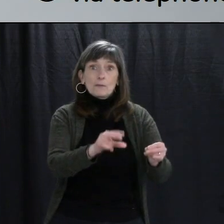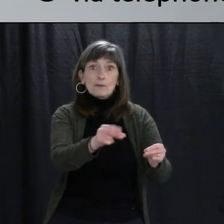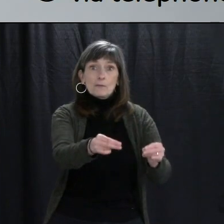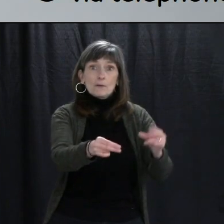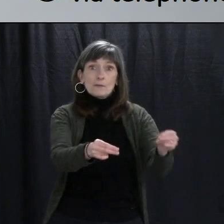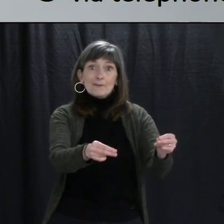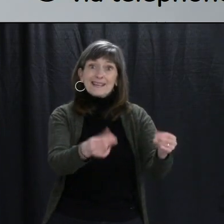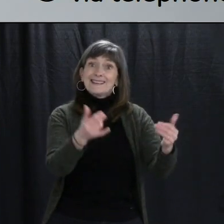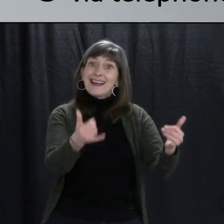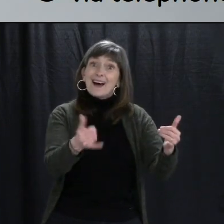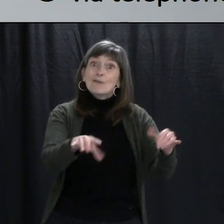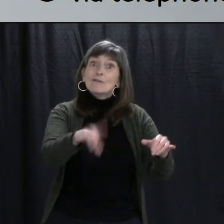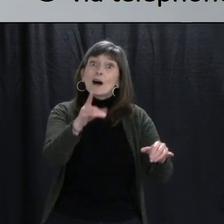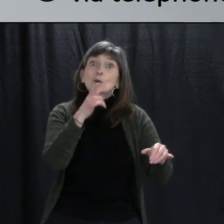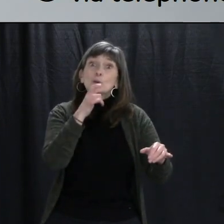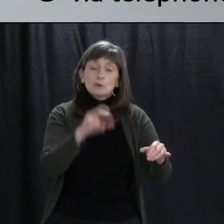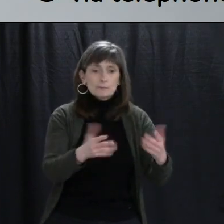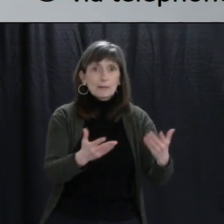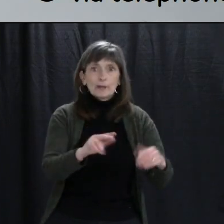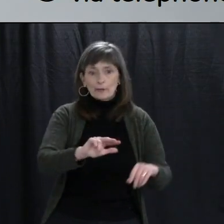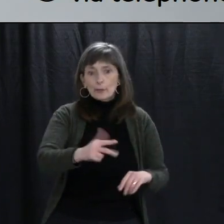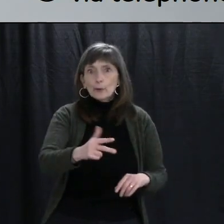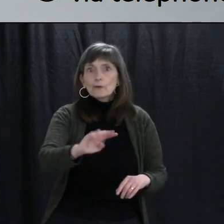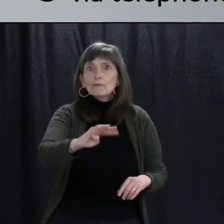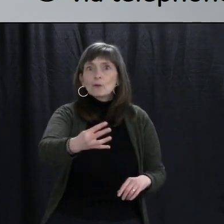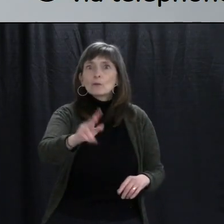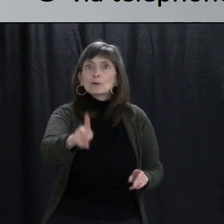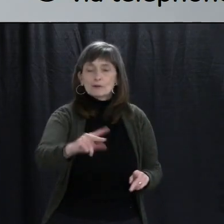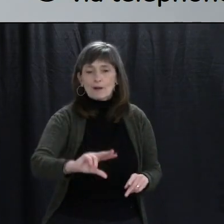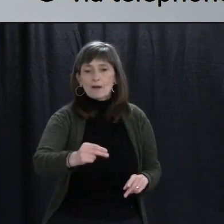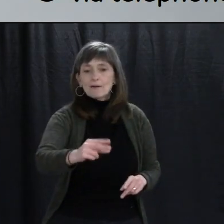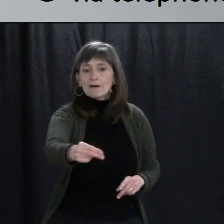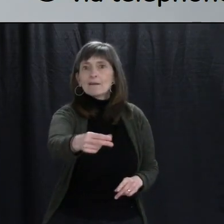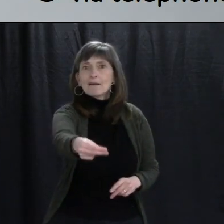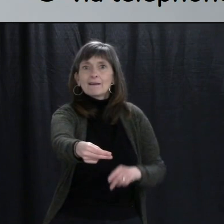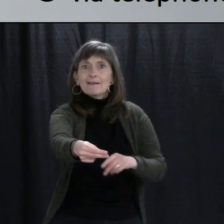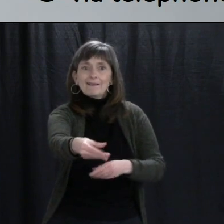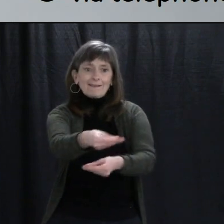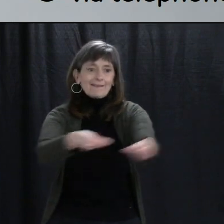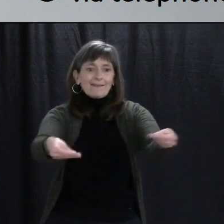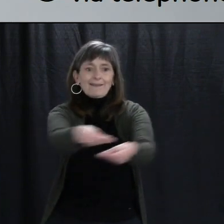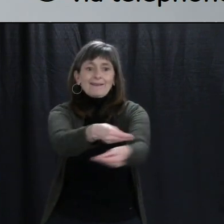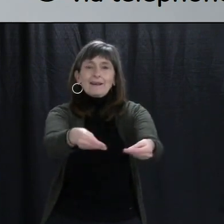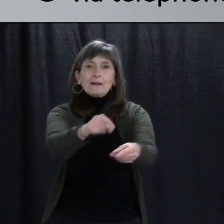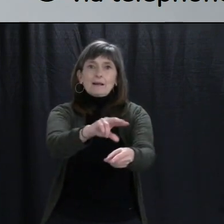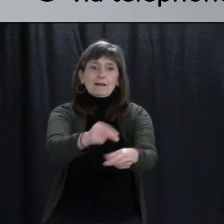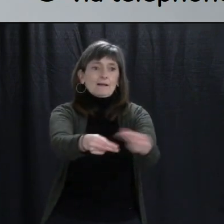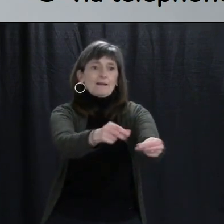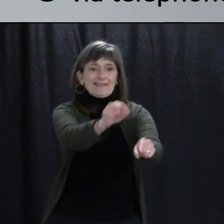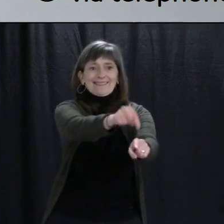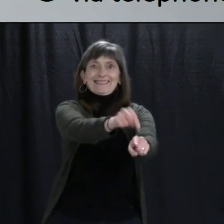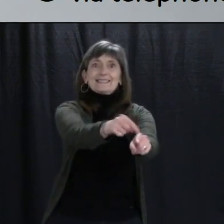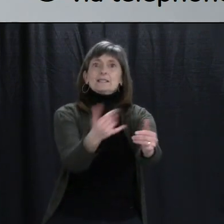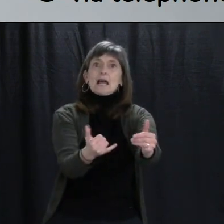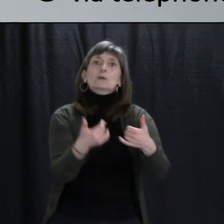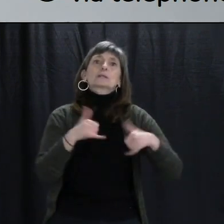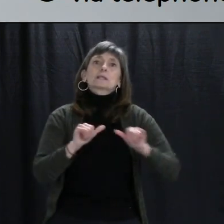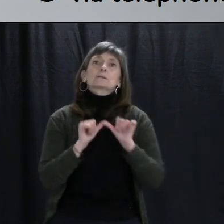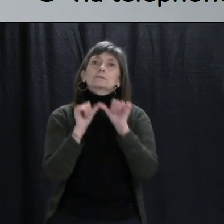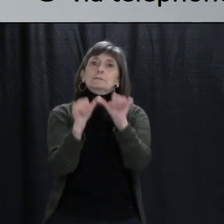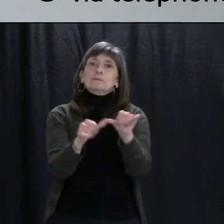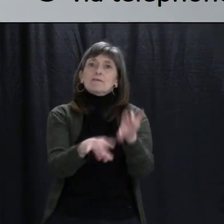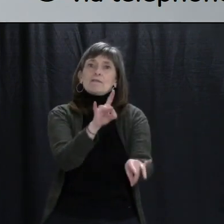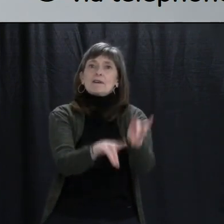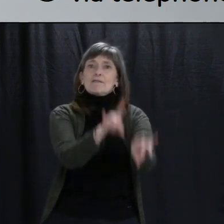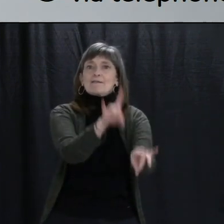period. And so it could have been several days before that was able to be passed on to somebody else. And if they brought it to a close